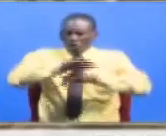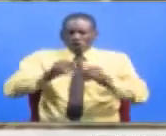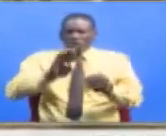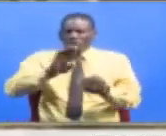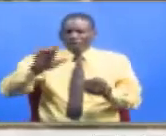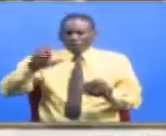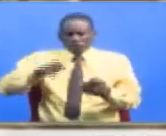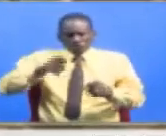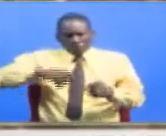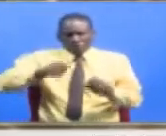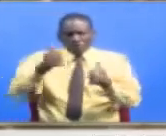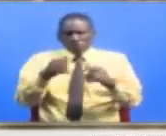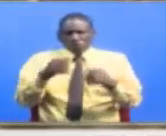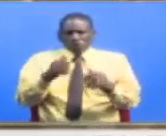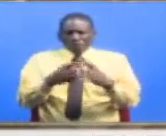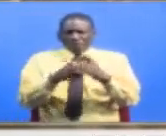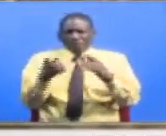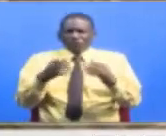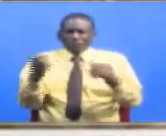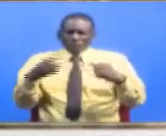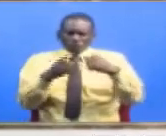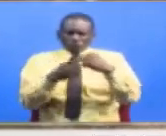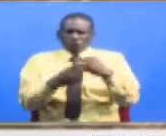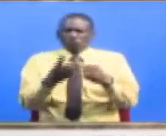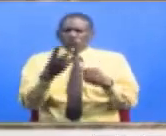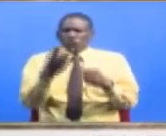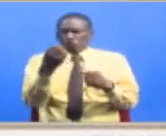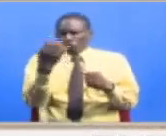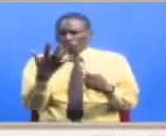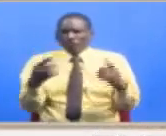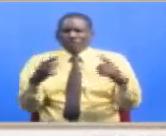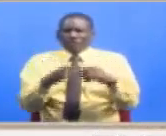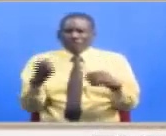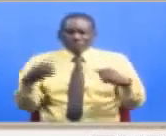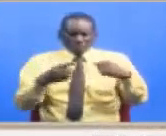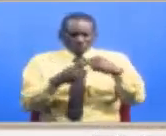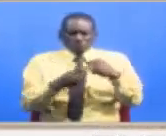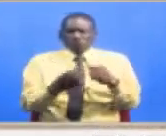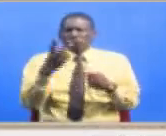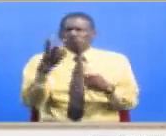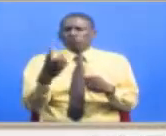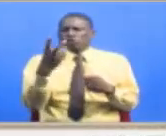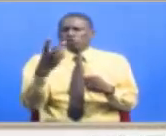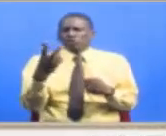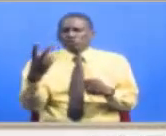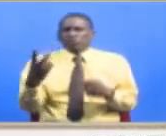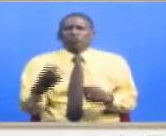have accumulated from June of 2005 to June of 2022.